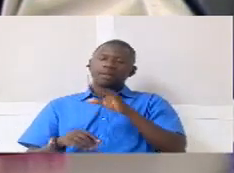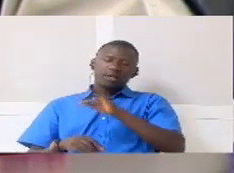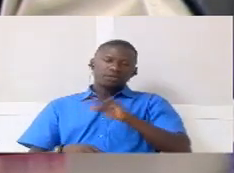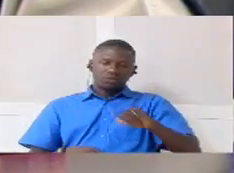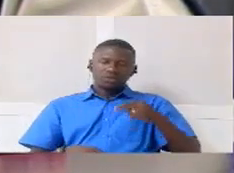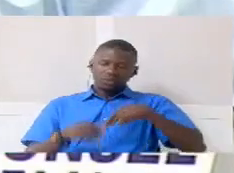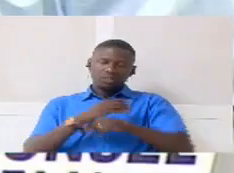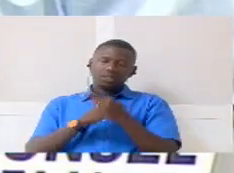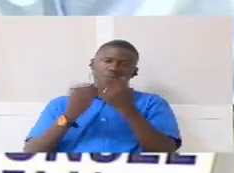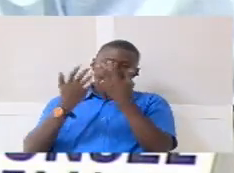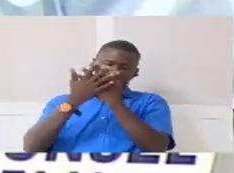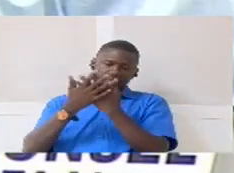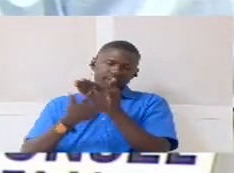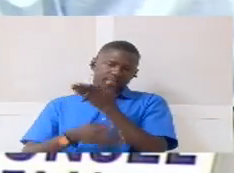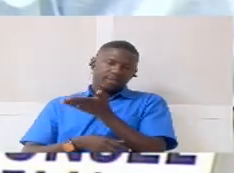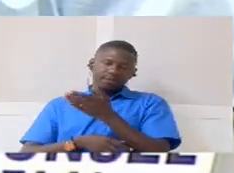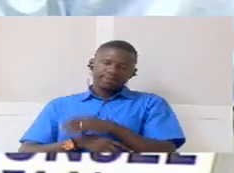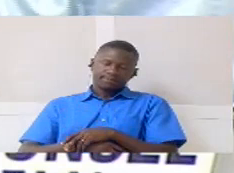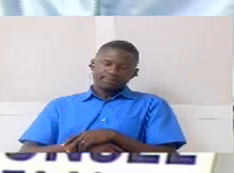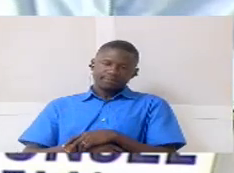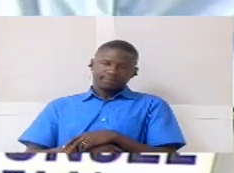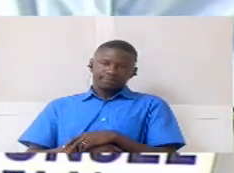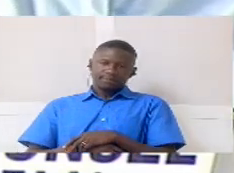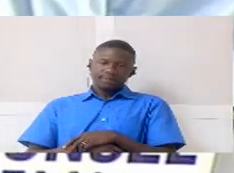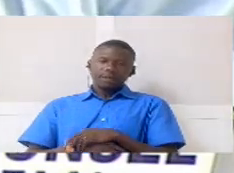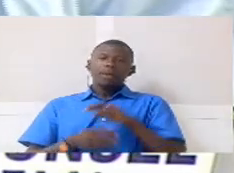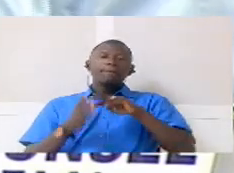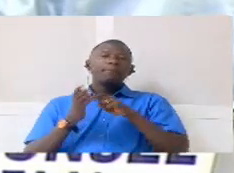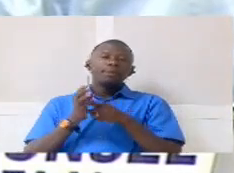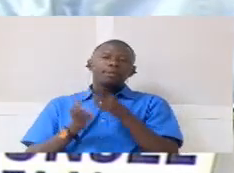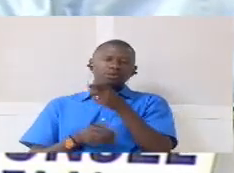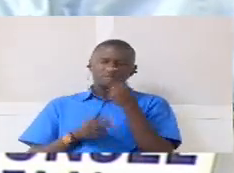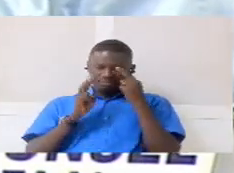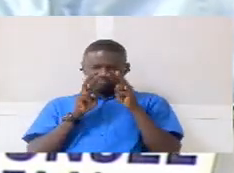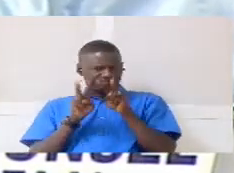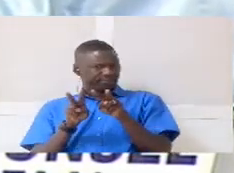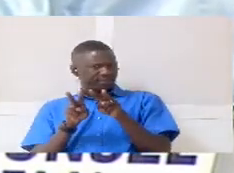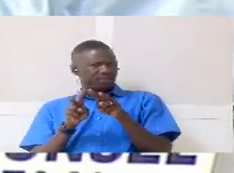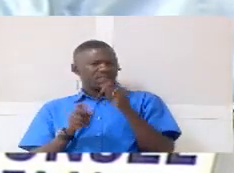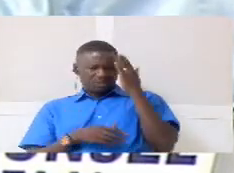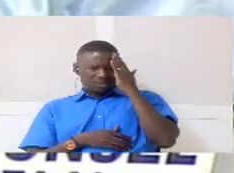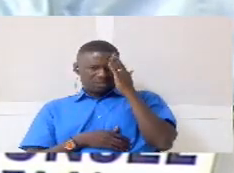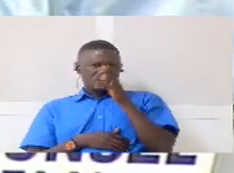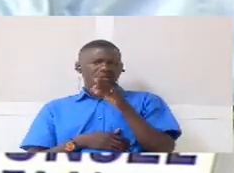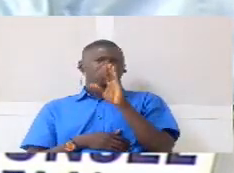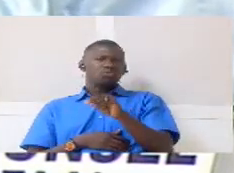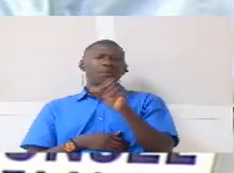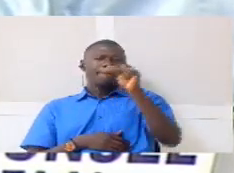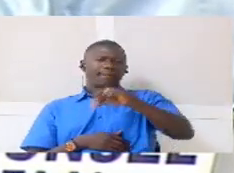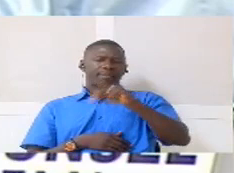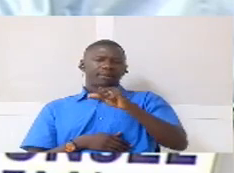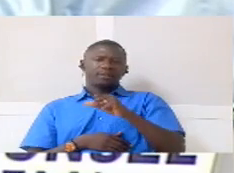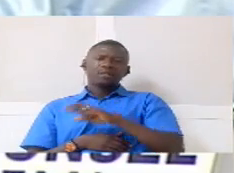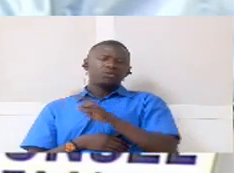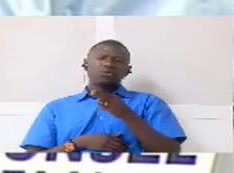And your view is that what he did was unlawful? Muntela jero munyiri kwa yo manya menke onya umutilimbali ya tani